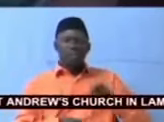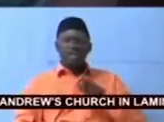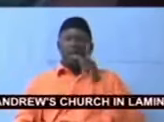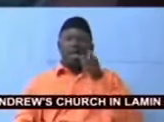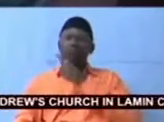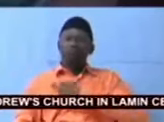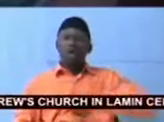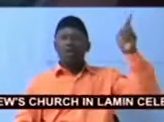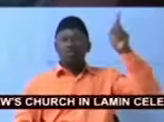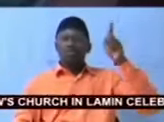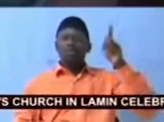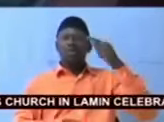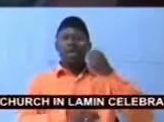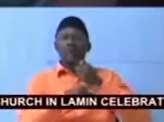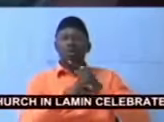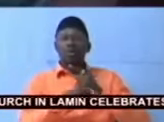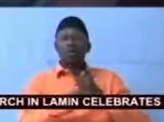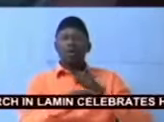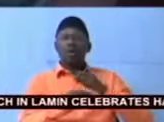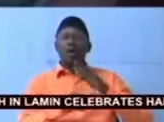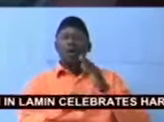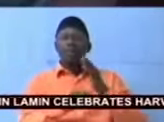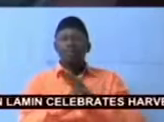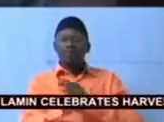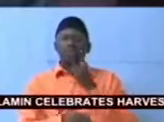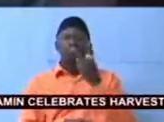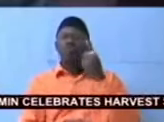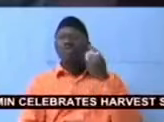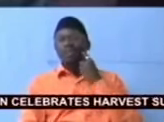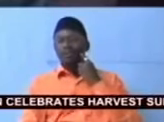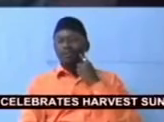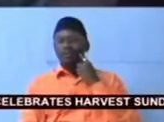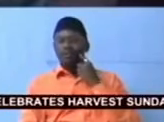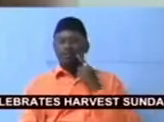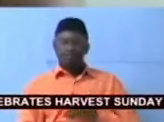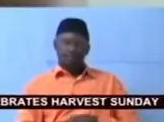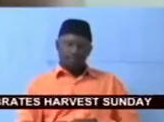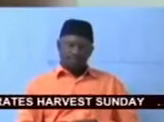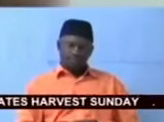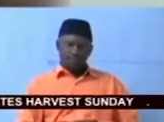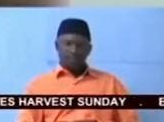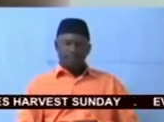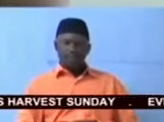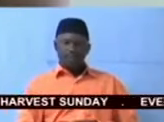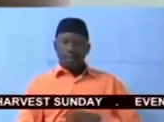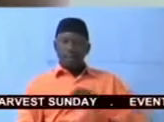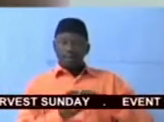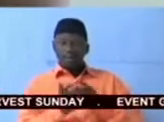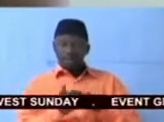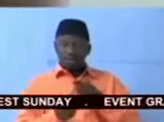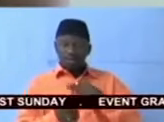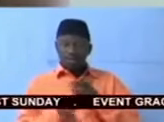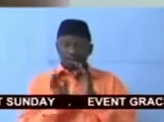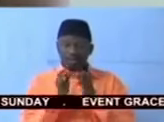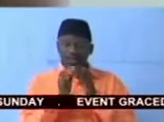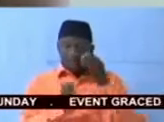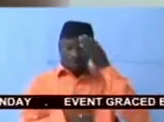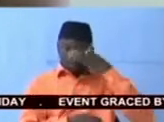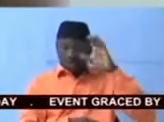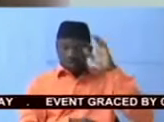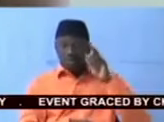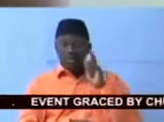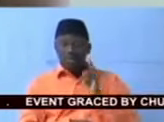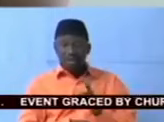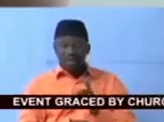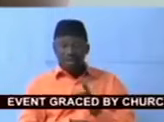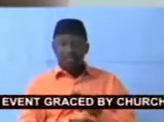dal di dirab ñaari fan dal warna genn réewi Gambia. So, Mr. Gomez, is it correct to say that you're telling this commission that? Ndax mën naa wax